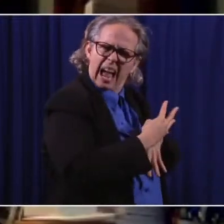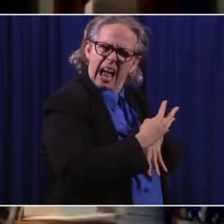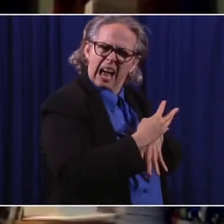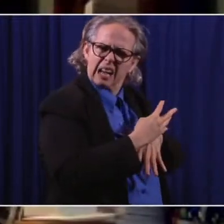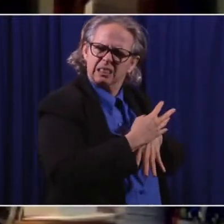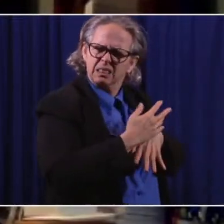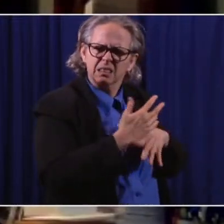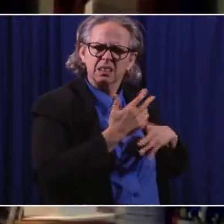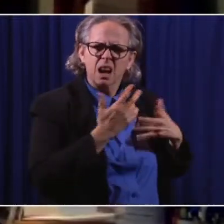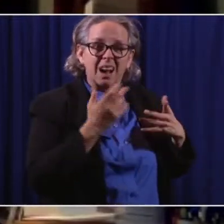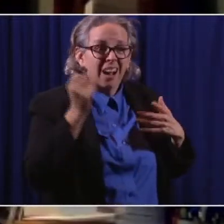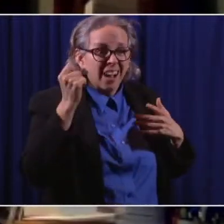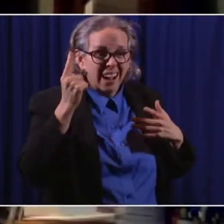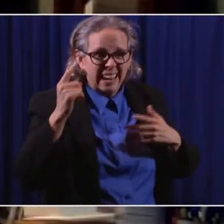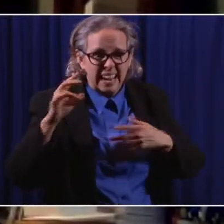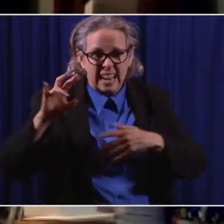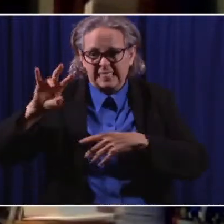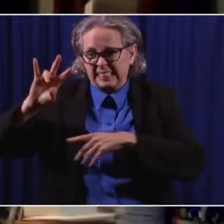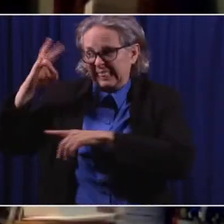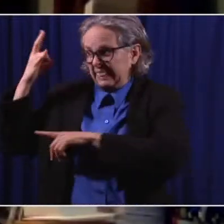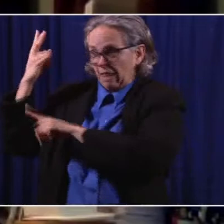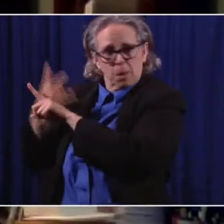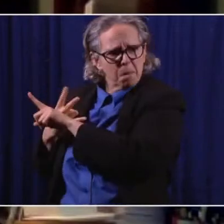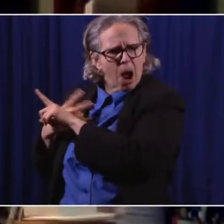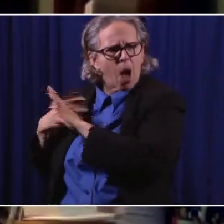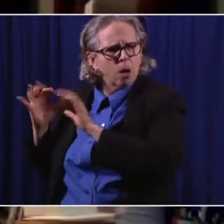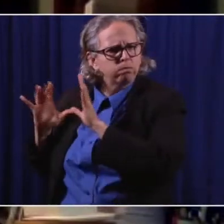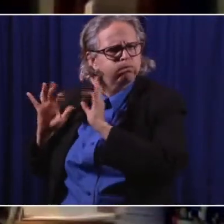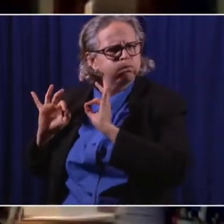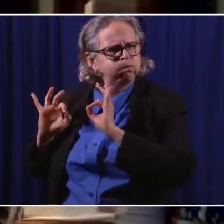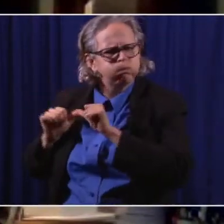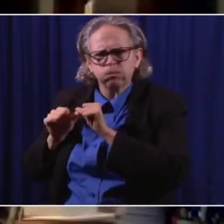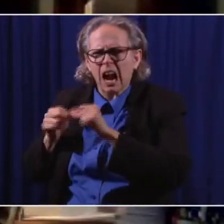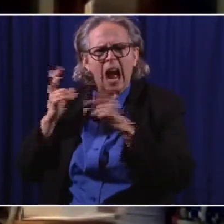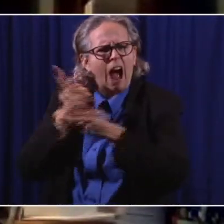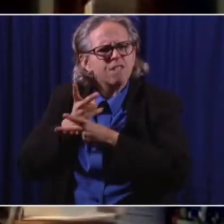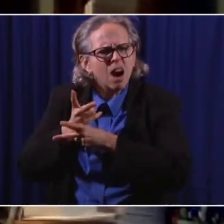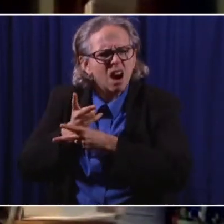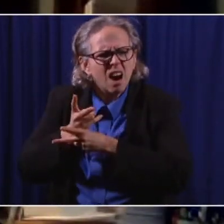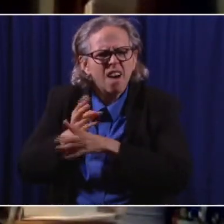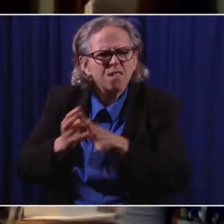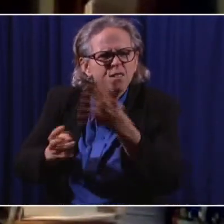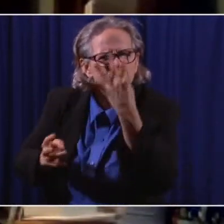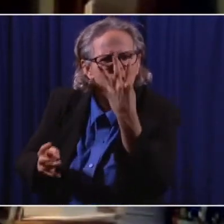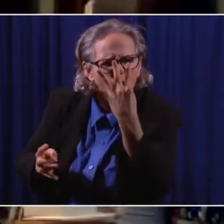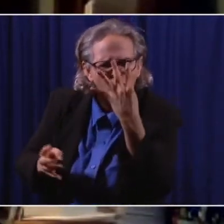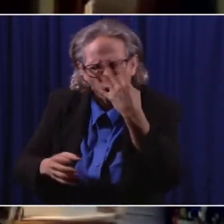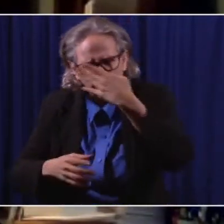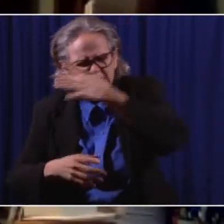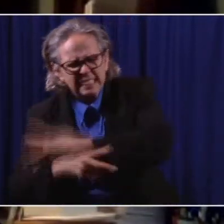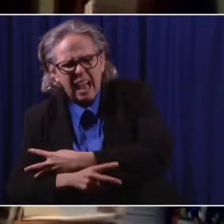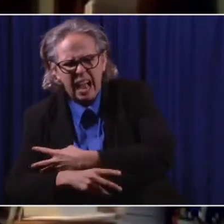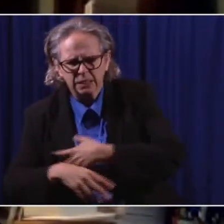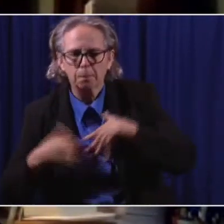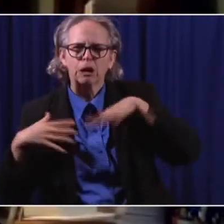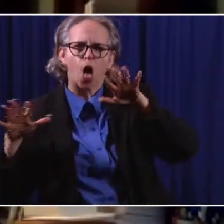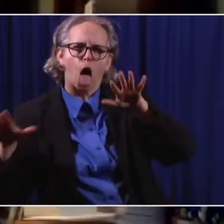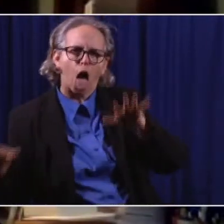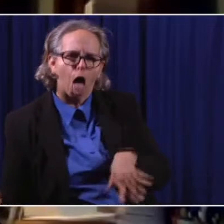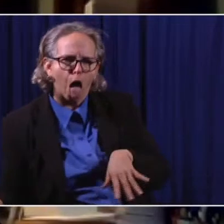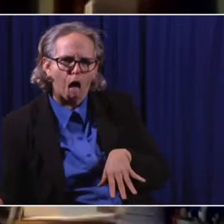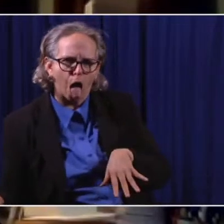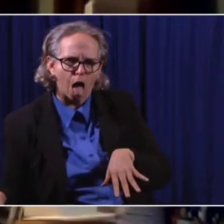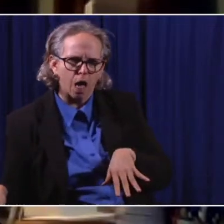through this pandemic. And 3 days later, I began to feel what I call the freight